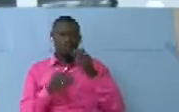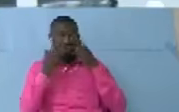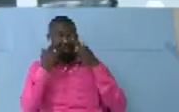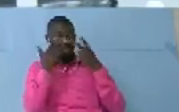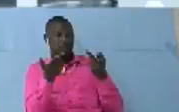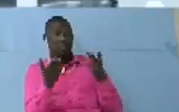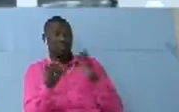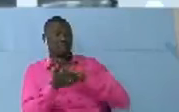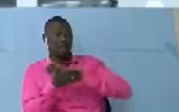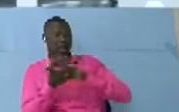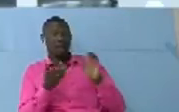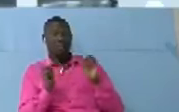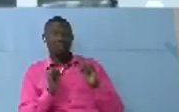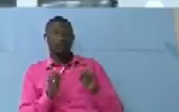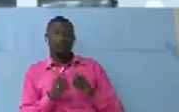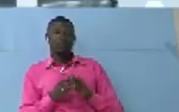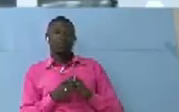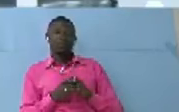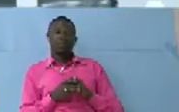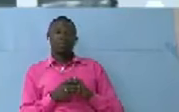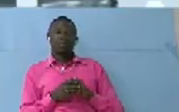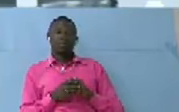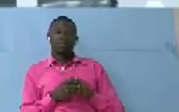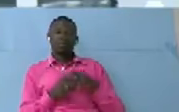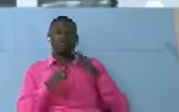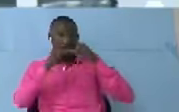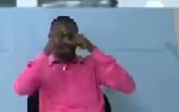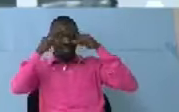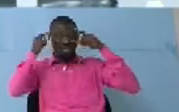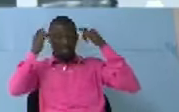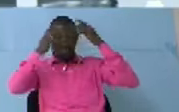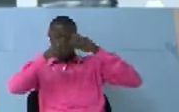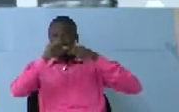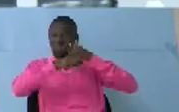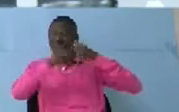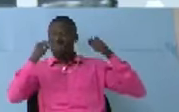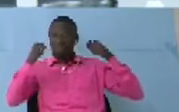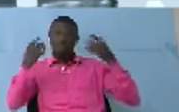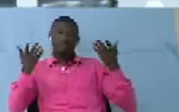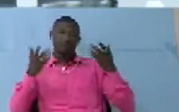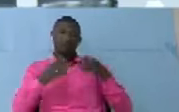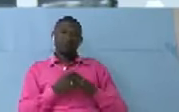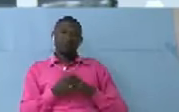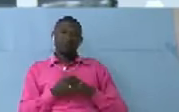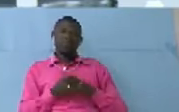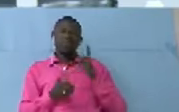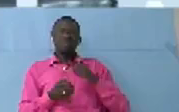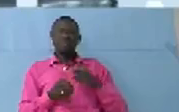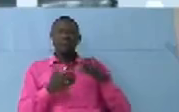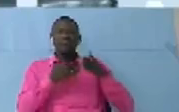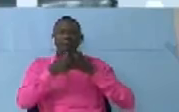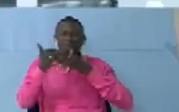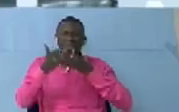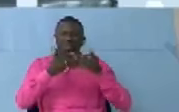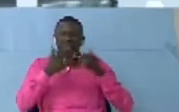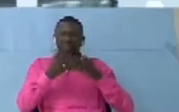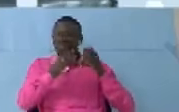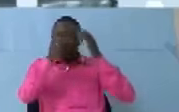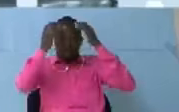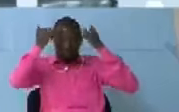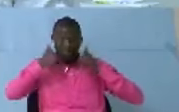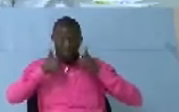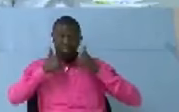because I did not see them. Never see them. My eyes were tired. Was it the plastic you still had over